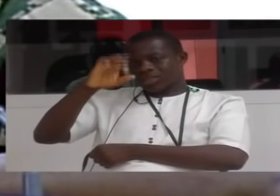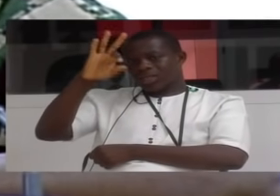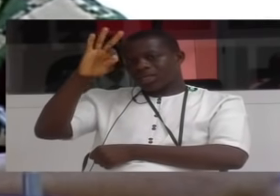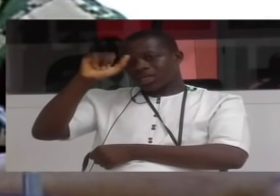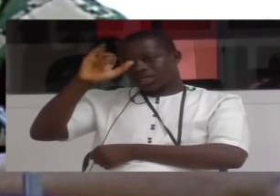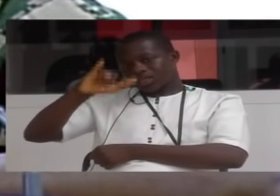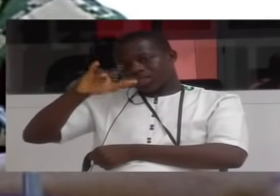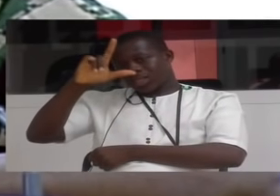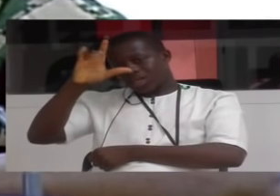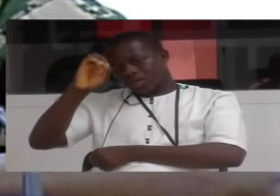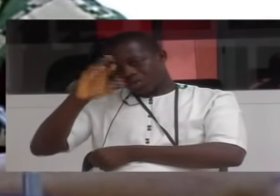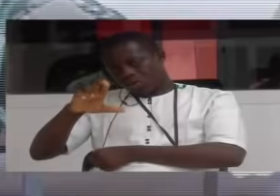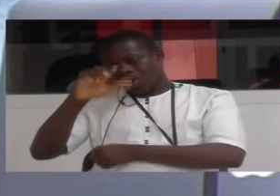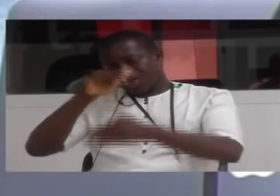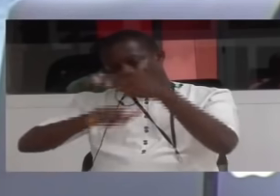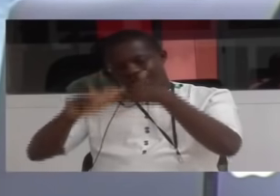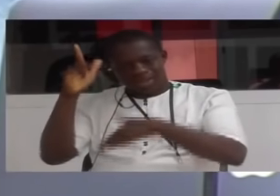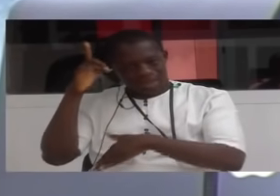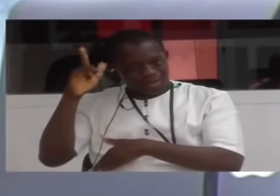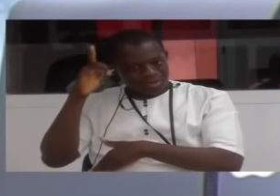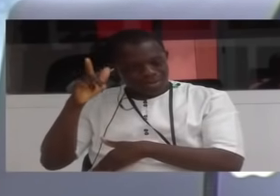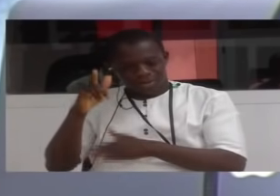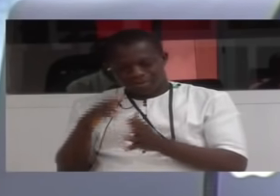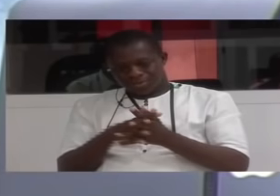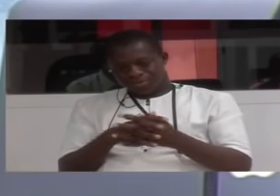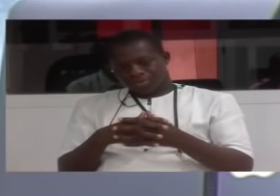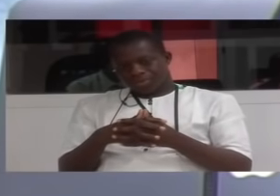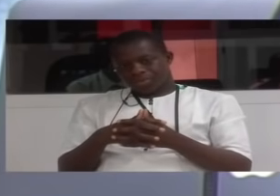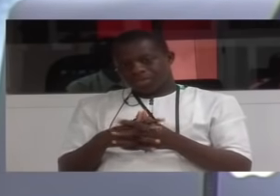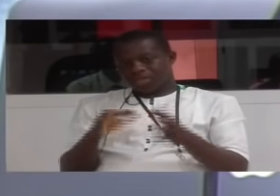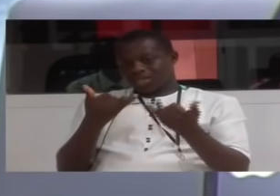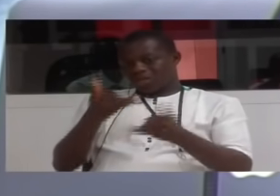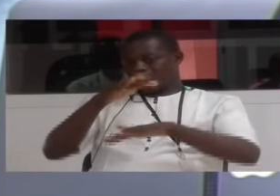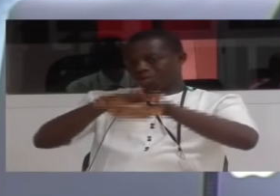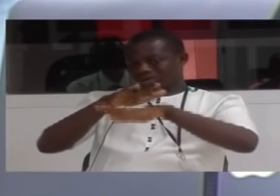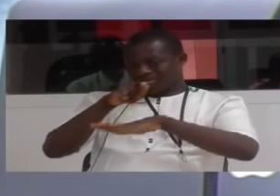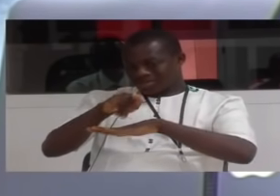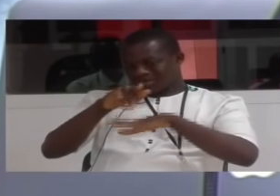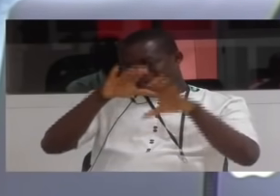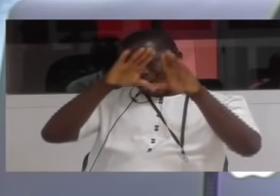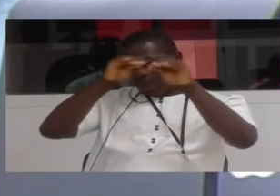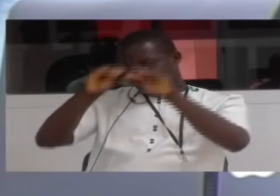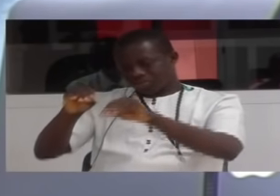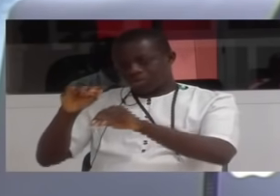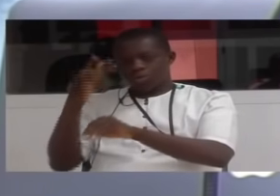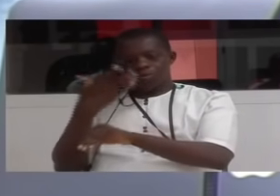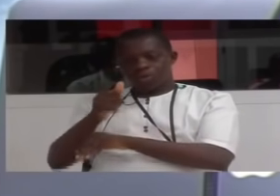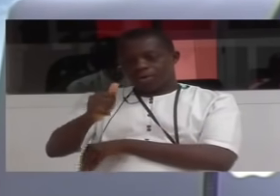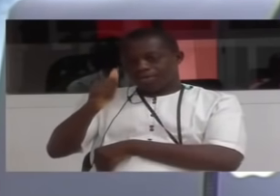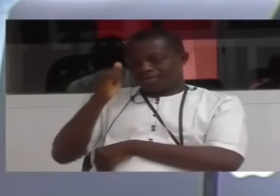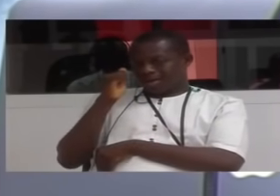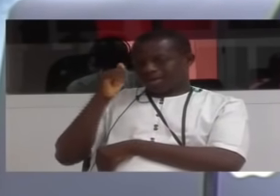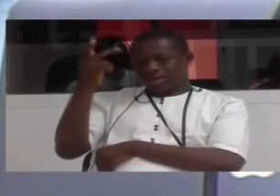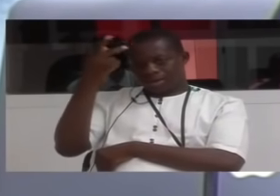fighting for Charles Tello in Liberia. So on this occasion, when you went back to Kanila, you